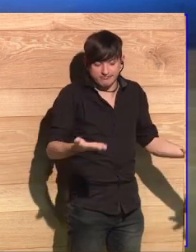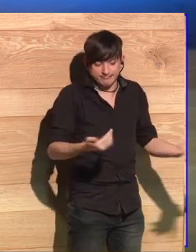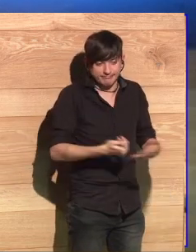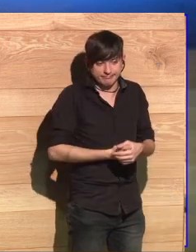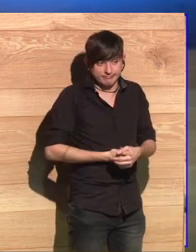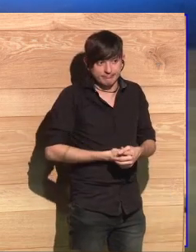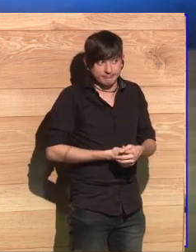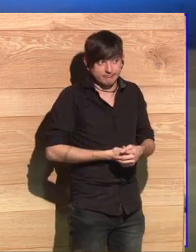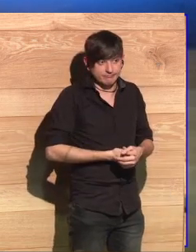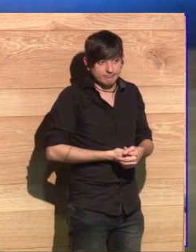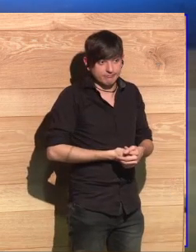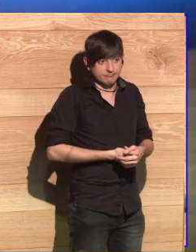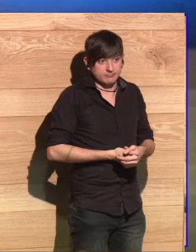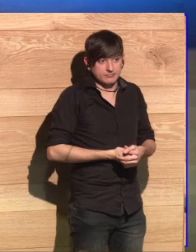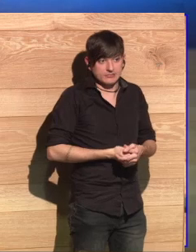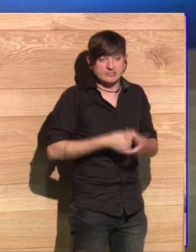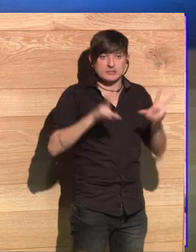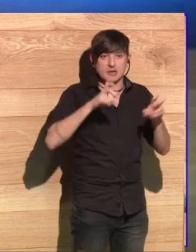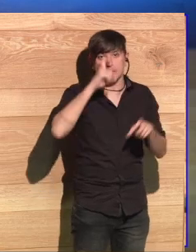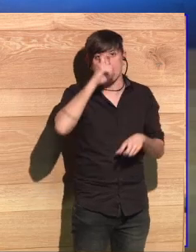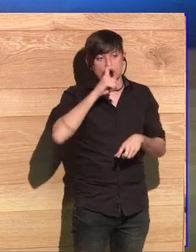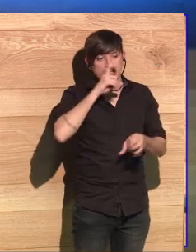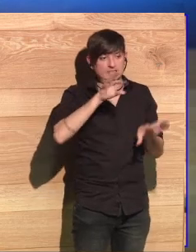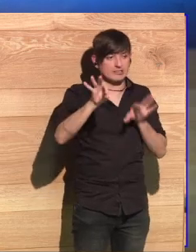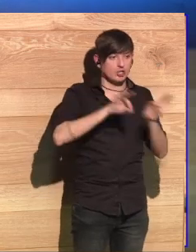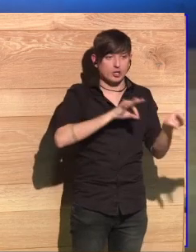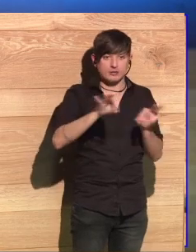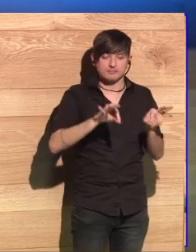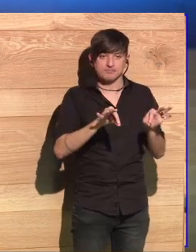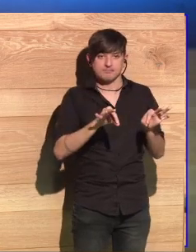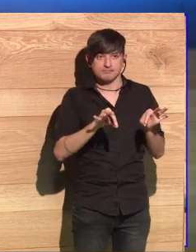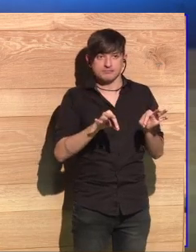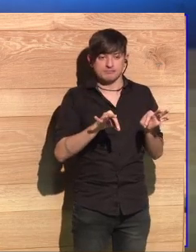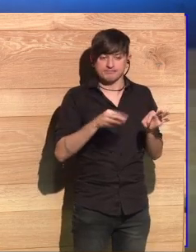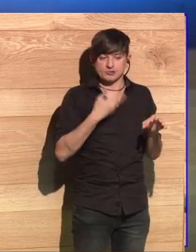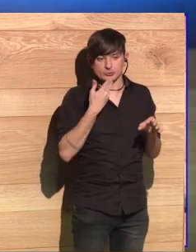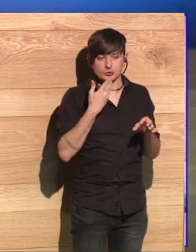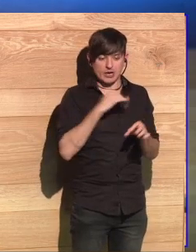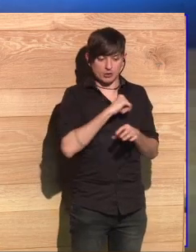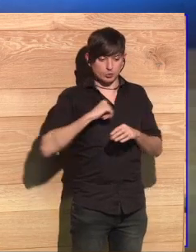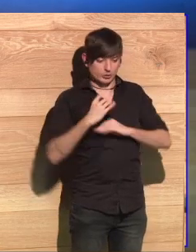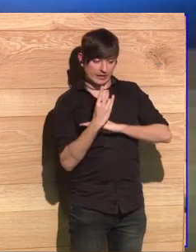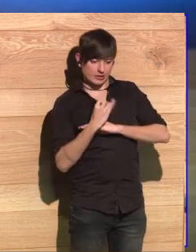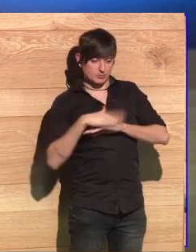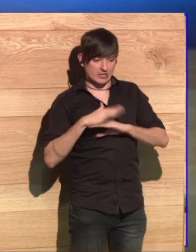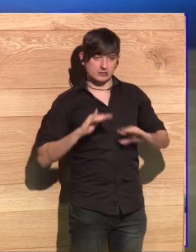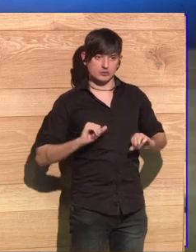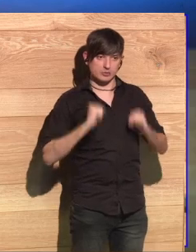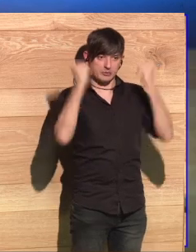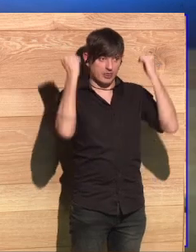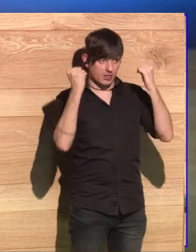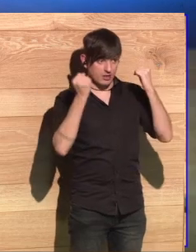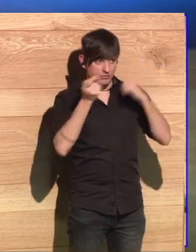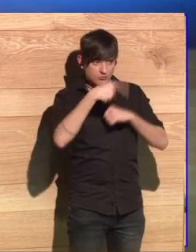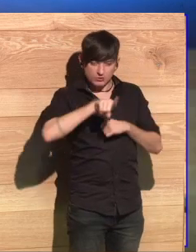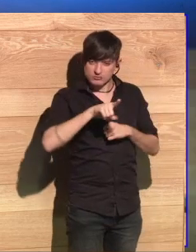La memoria selectiva actúa como Selective memory works as a proxy, and